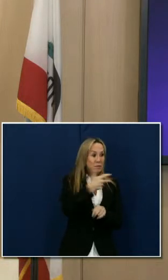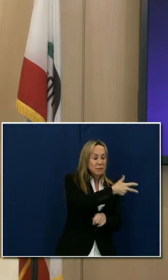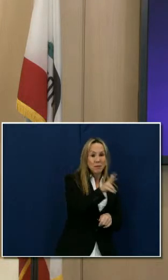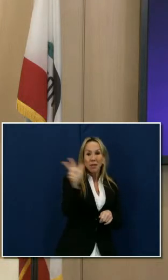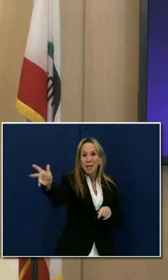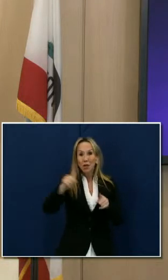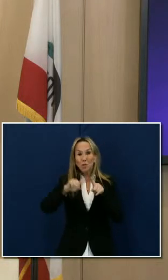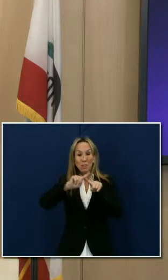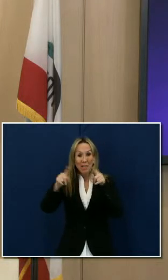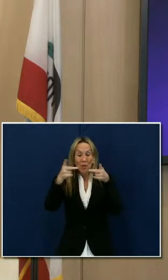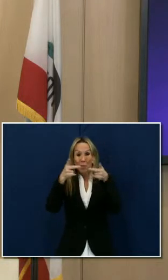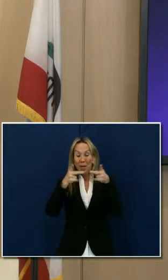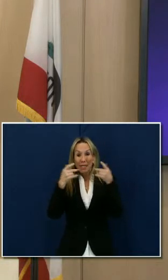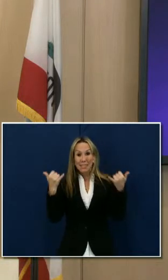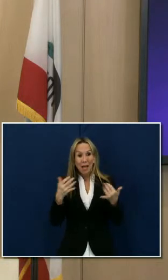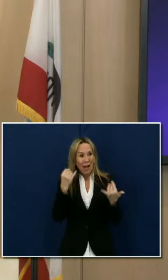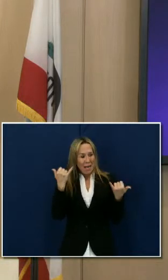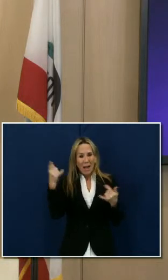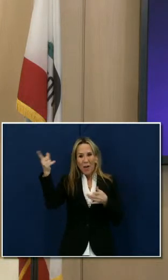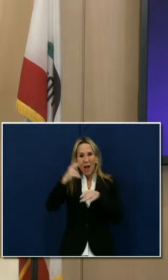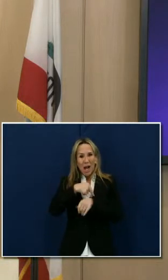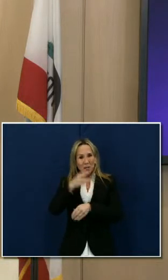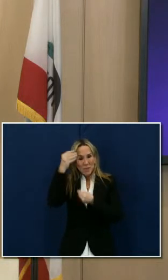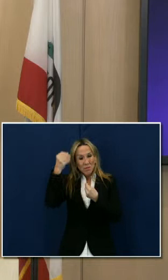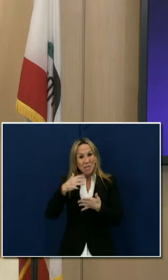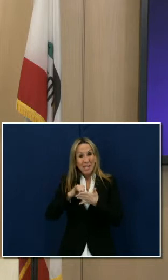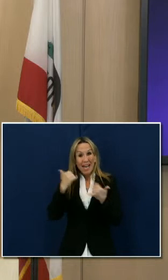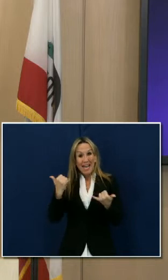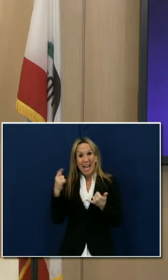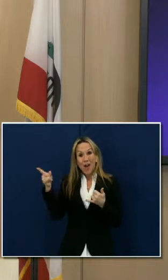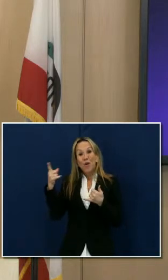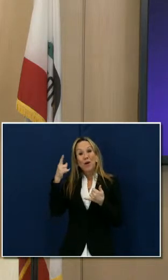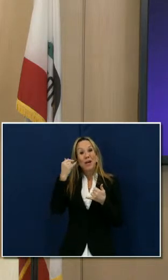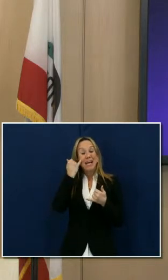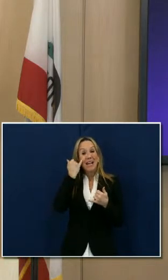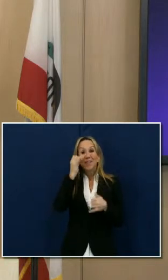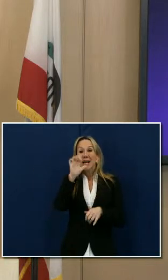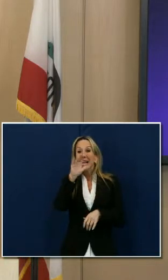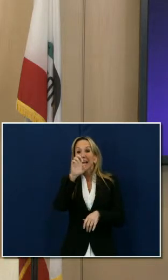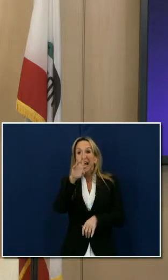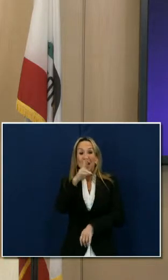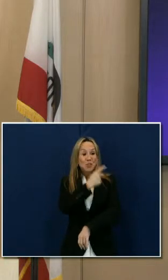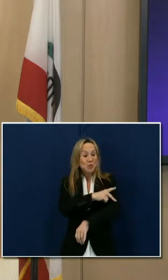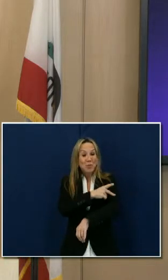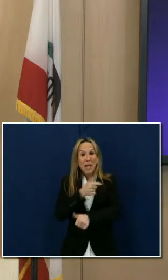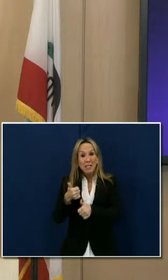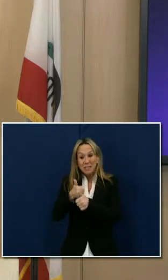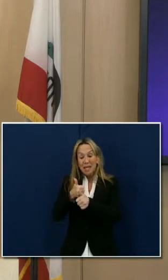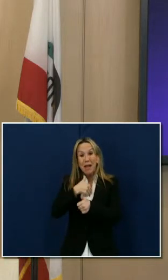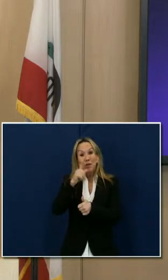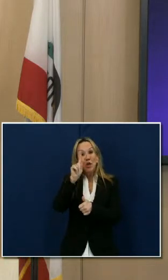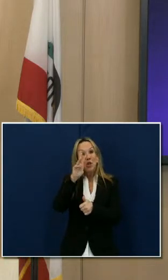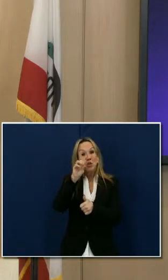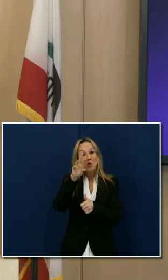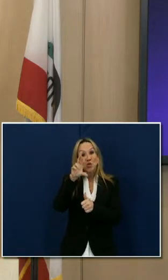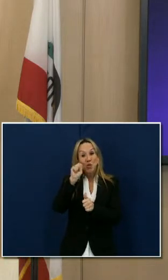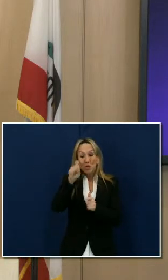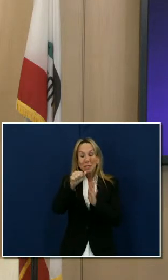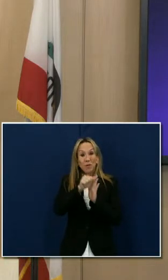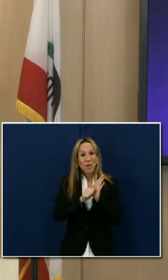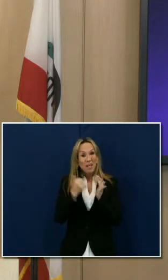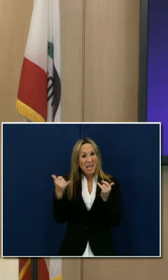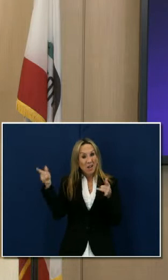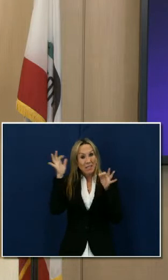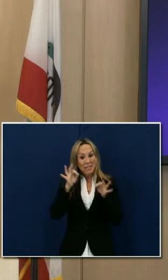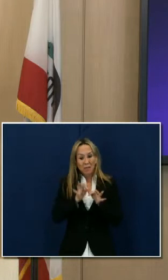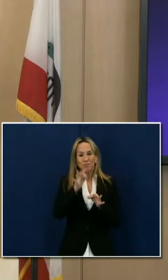delaying tumor removal for cancer patients in an effort to make a bed available for a COVID patient.